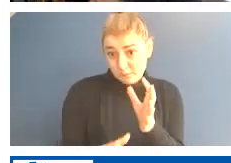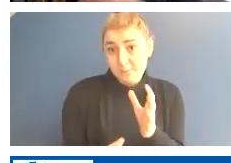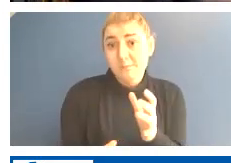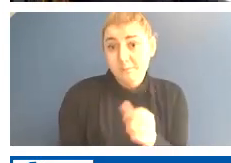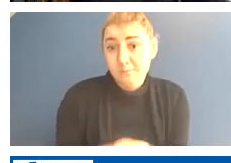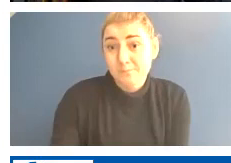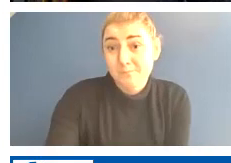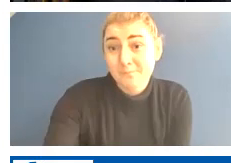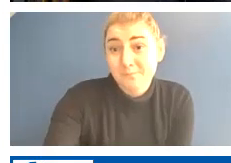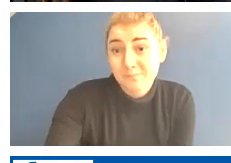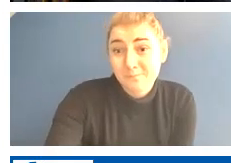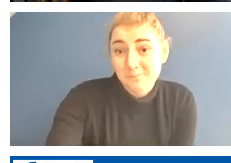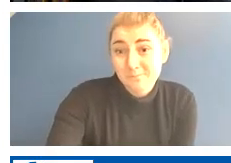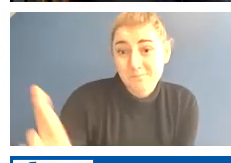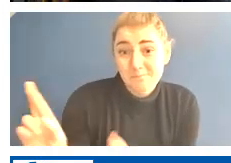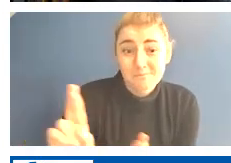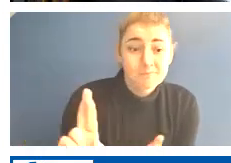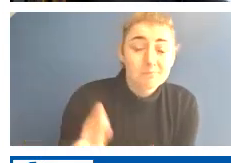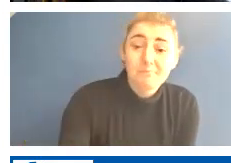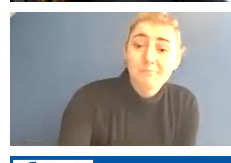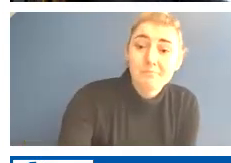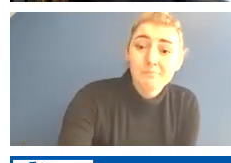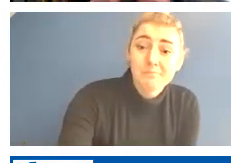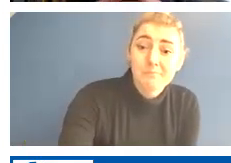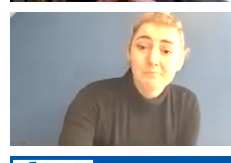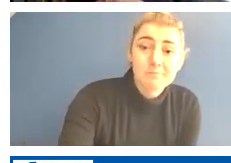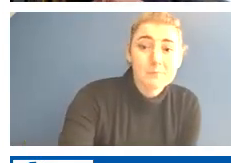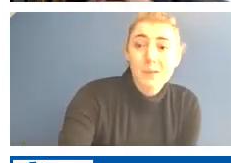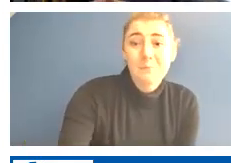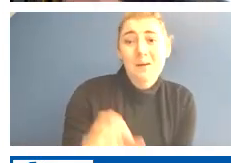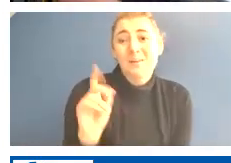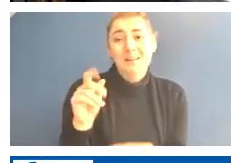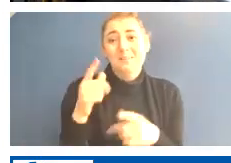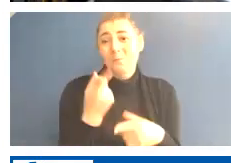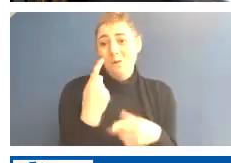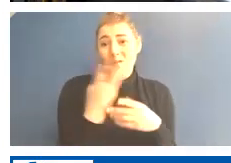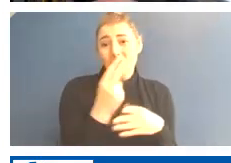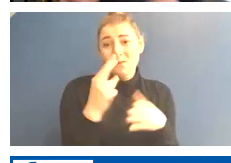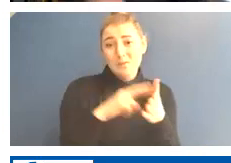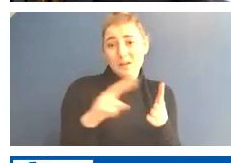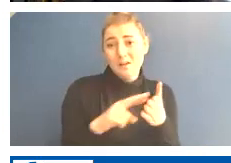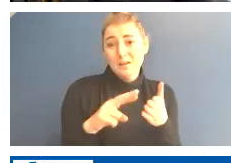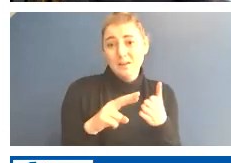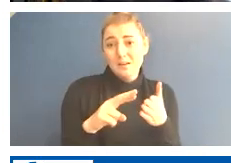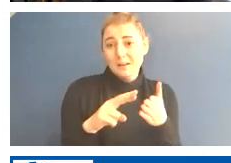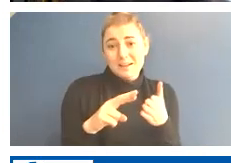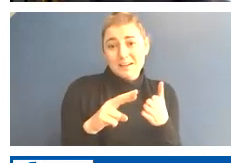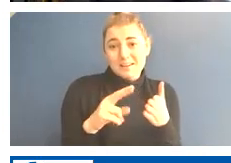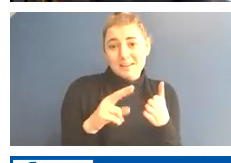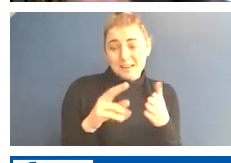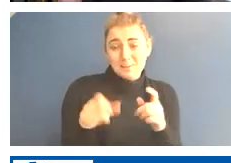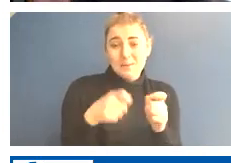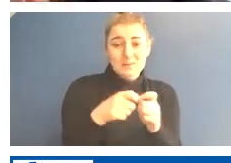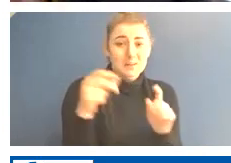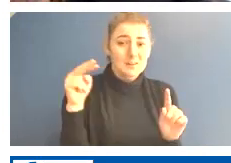this is one of the few studies that has been conducted that has specifically looked at that idea